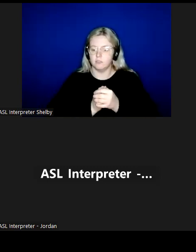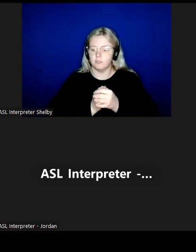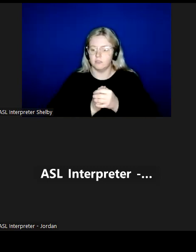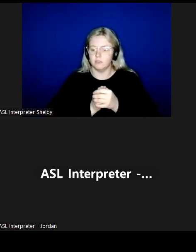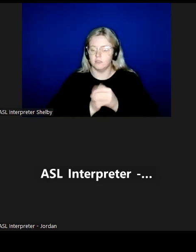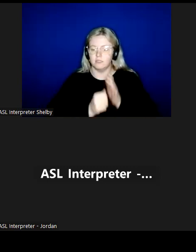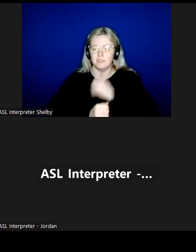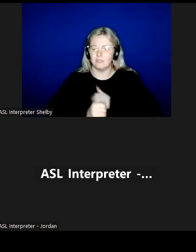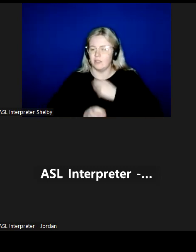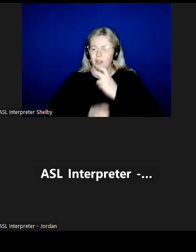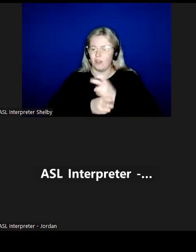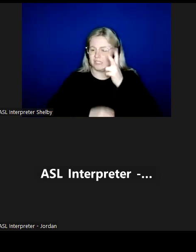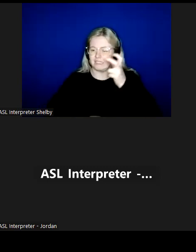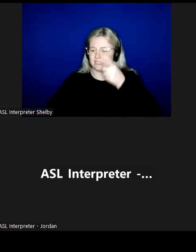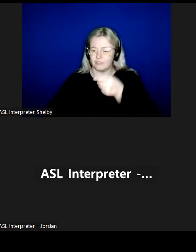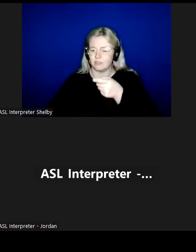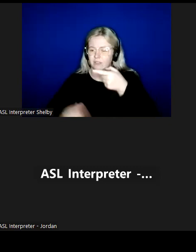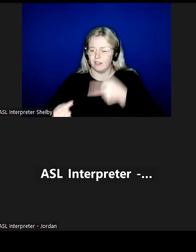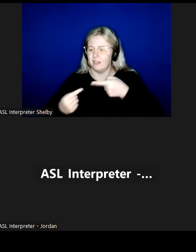hard to hear you.